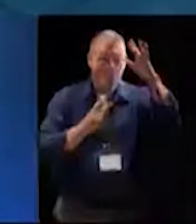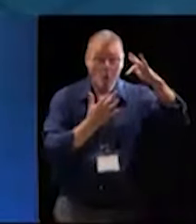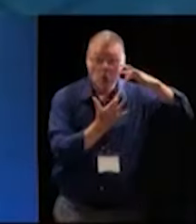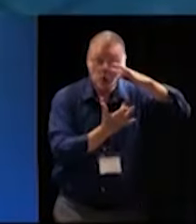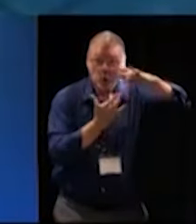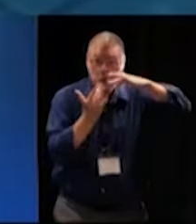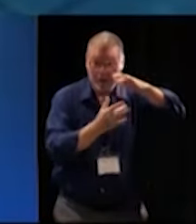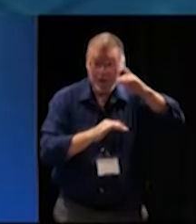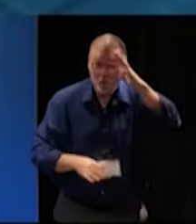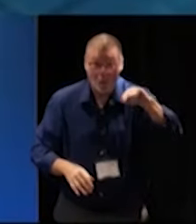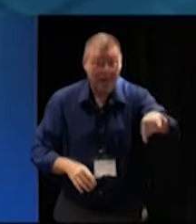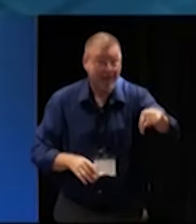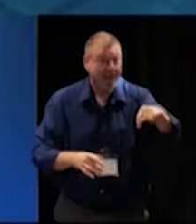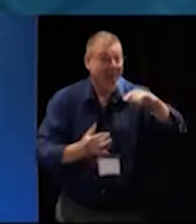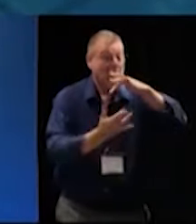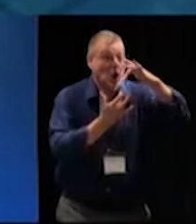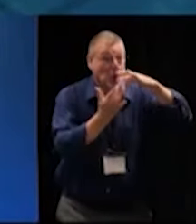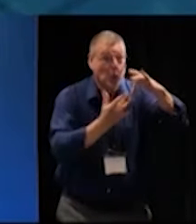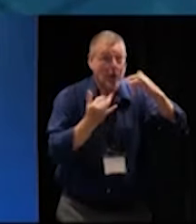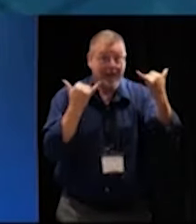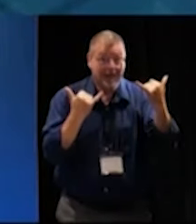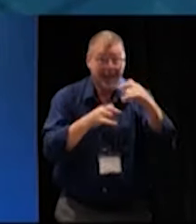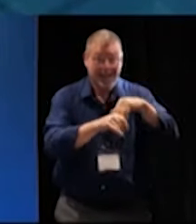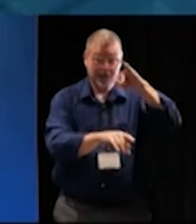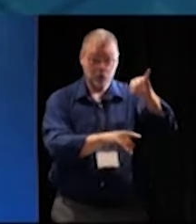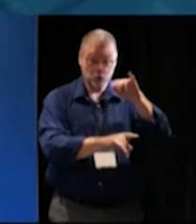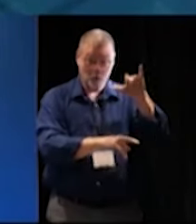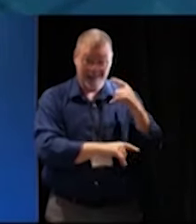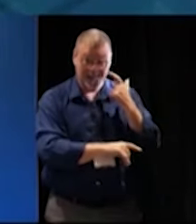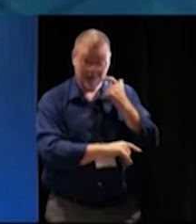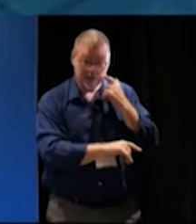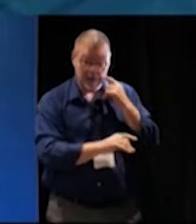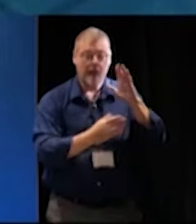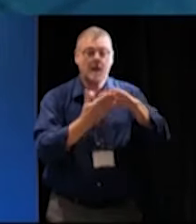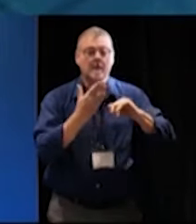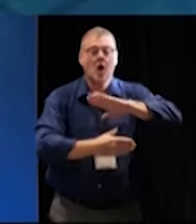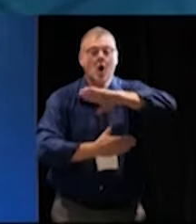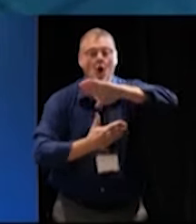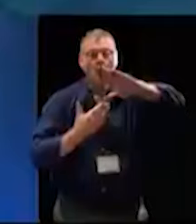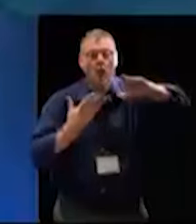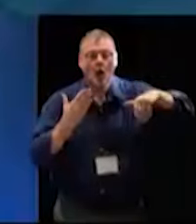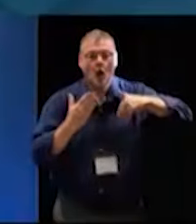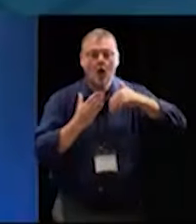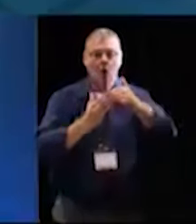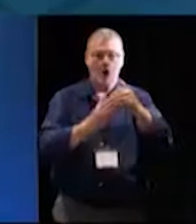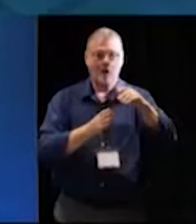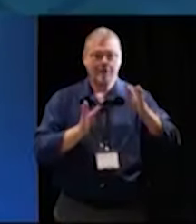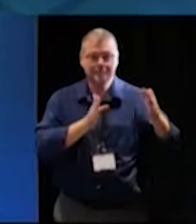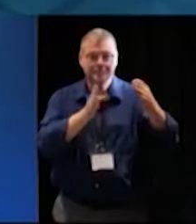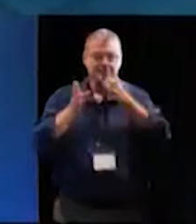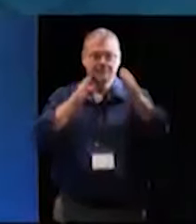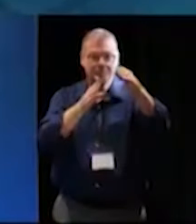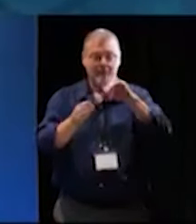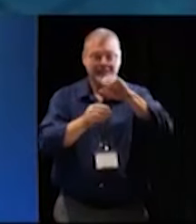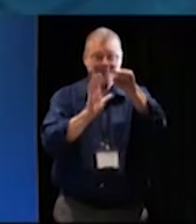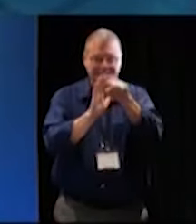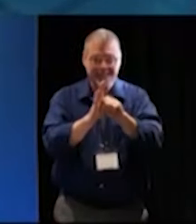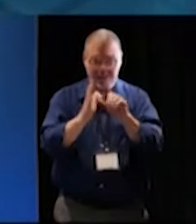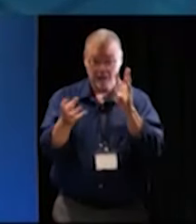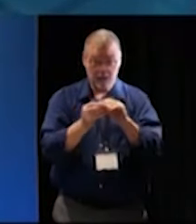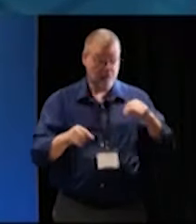this? There are more tornadoes in New York in July than all of Tornado Alley states combined.